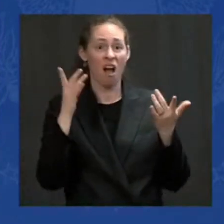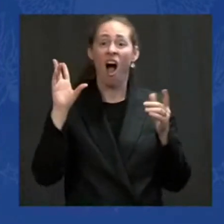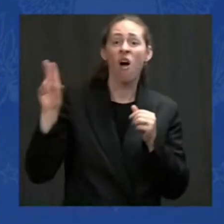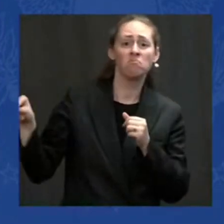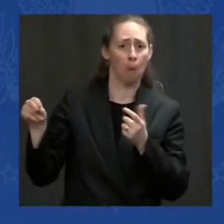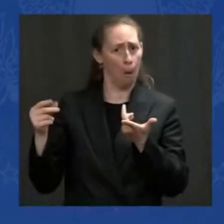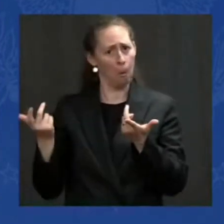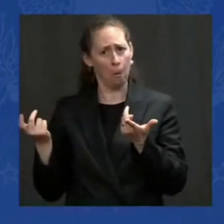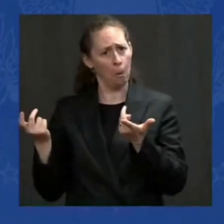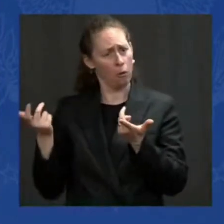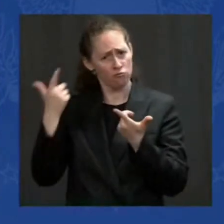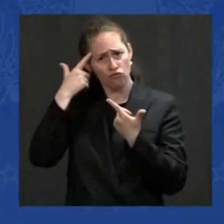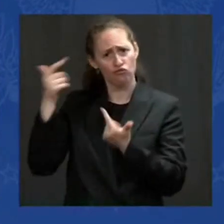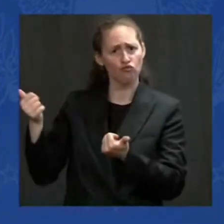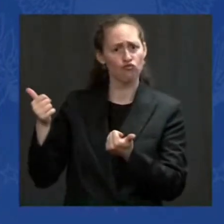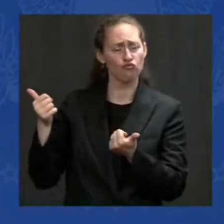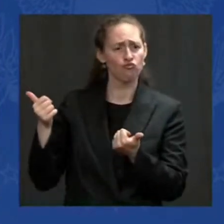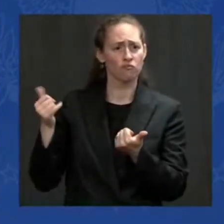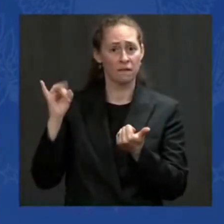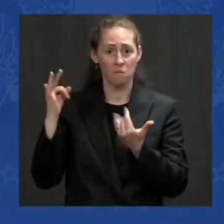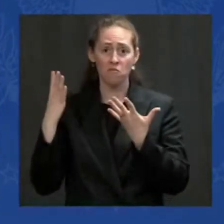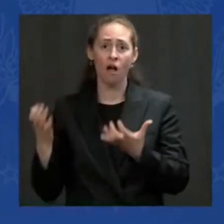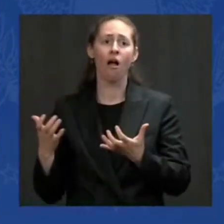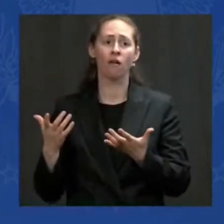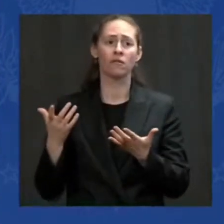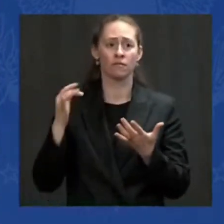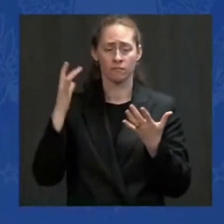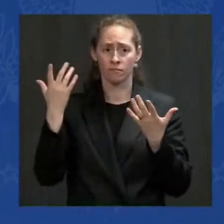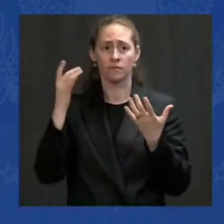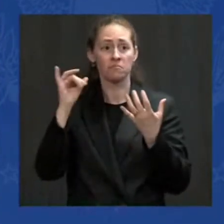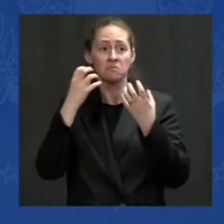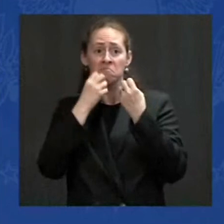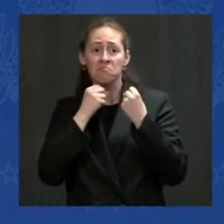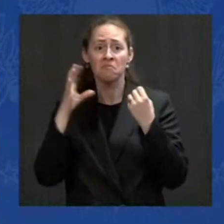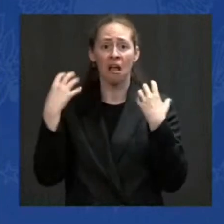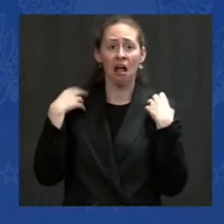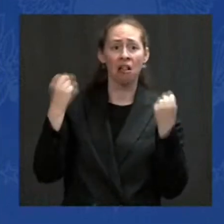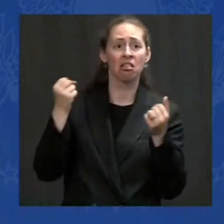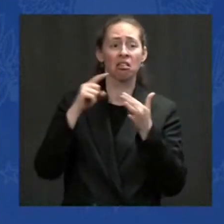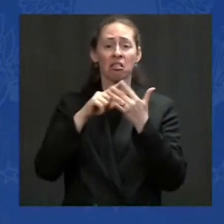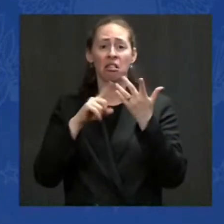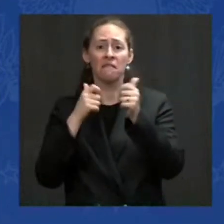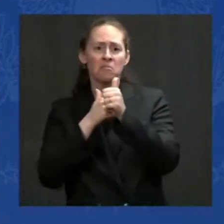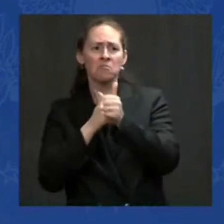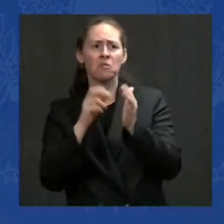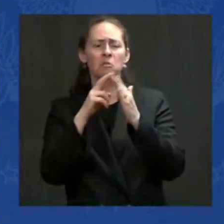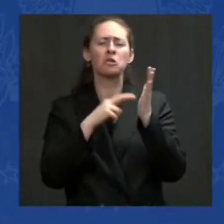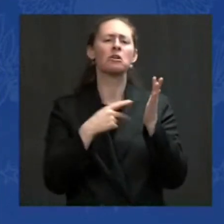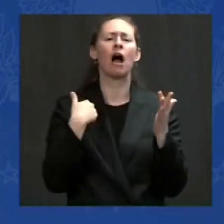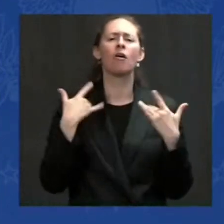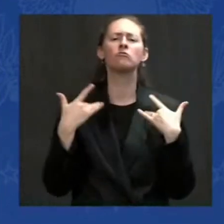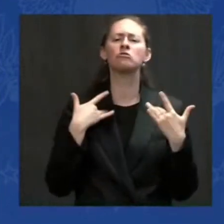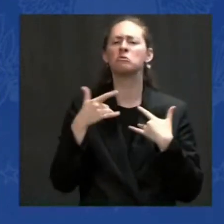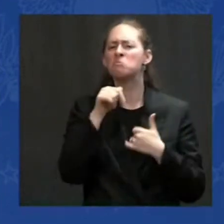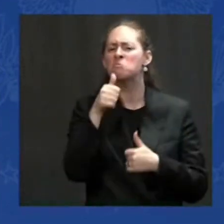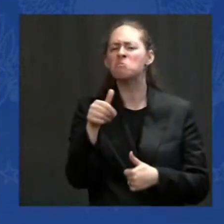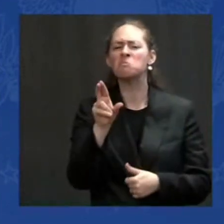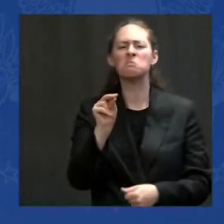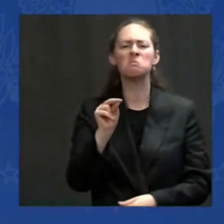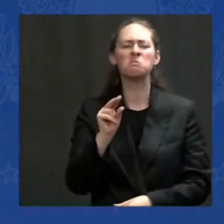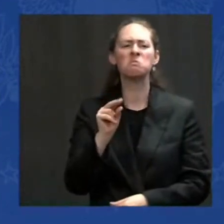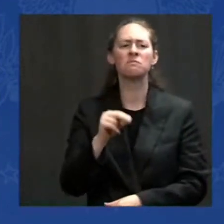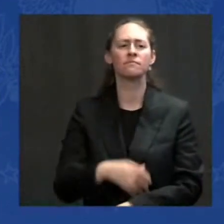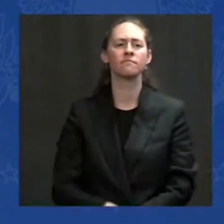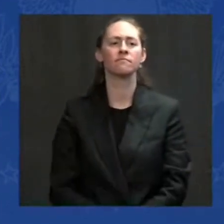that the protocol to protect her health, I think, will be also rather stringent. So I don't have a concern about that. But the final choice of what she